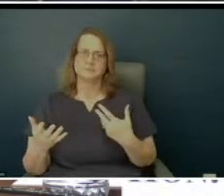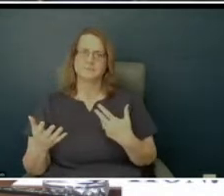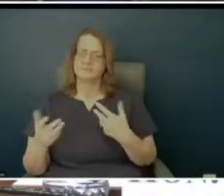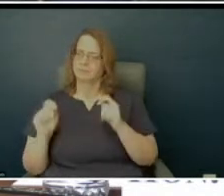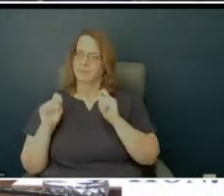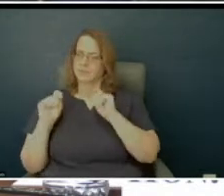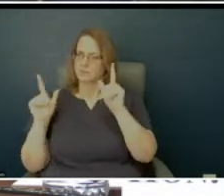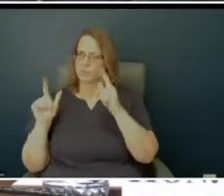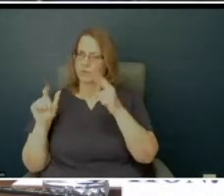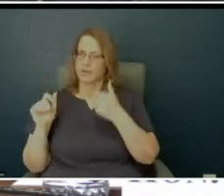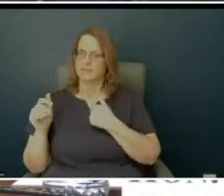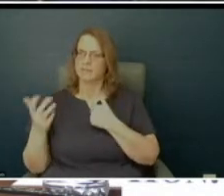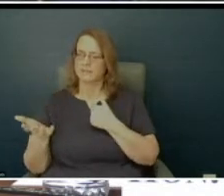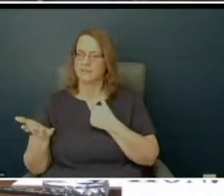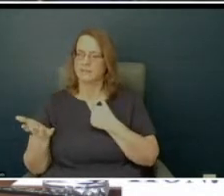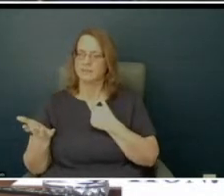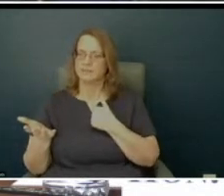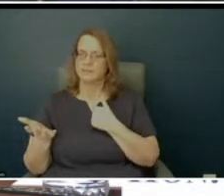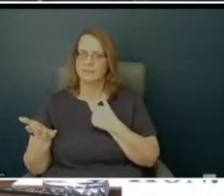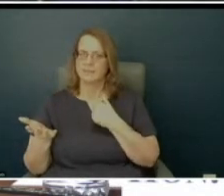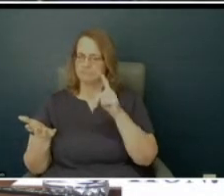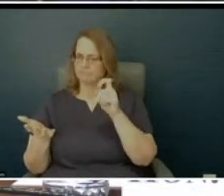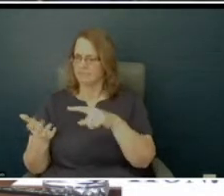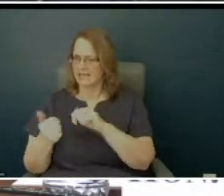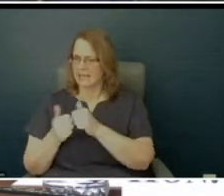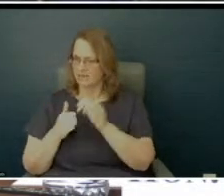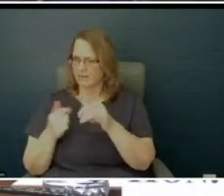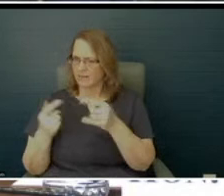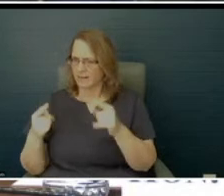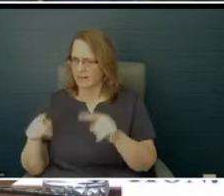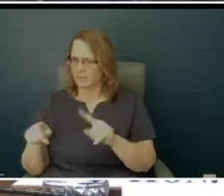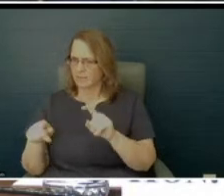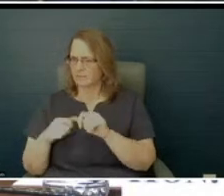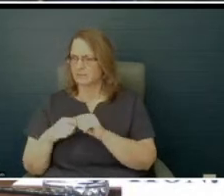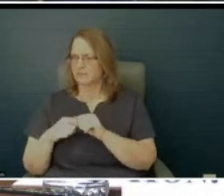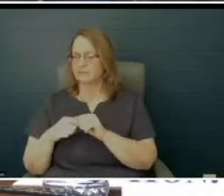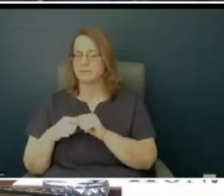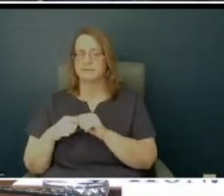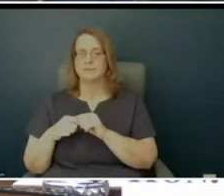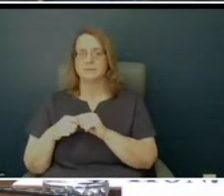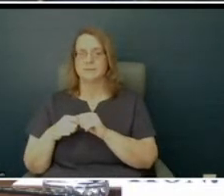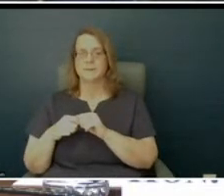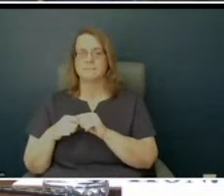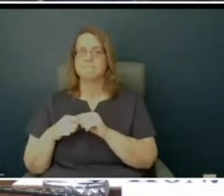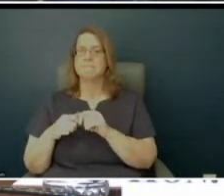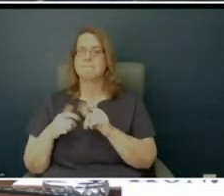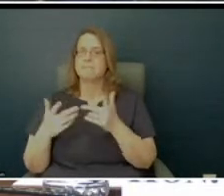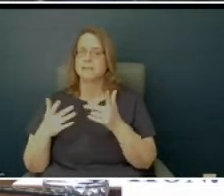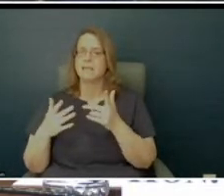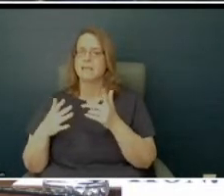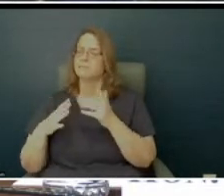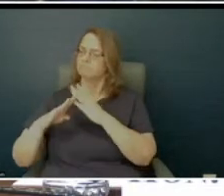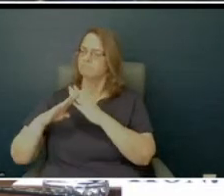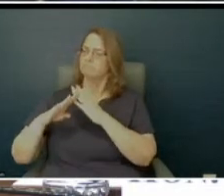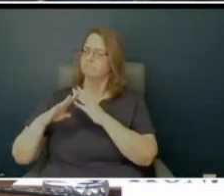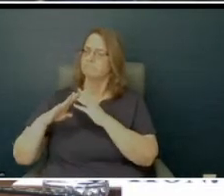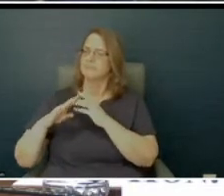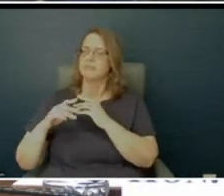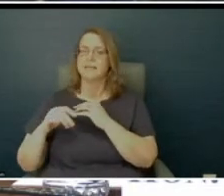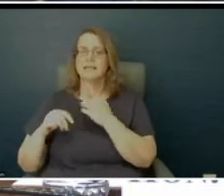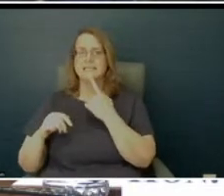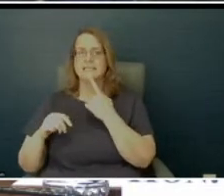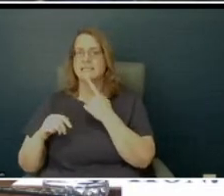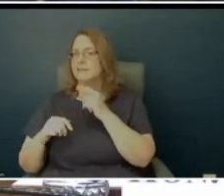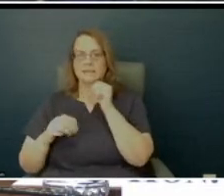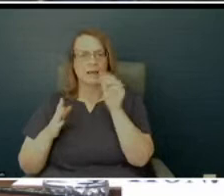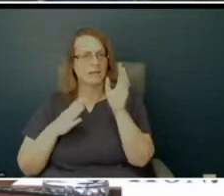me, and I asked him, how did that happen? And he was defensive. He said it had been unplanned,